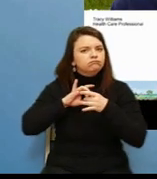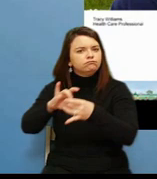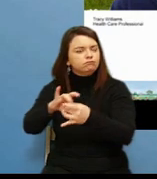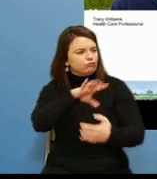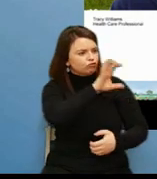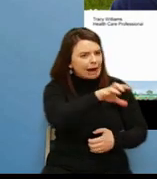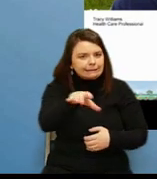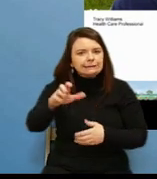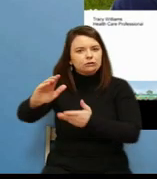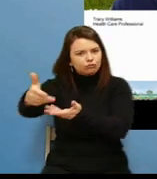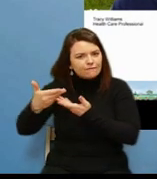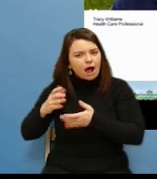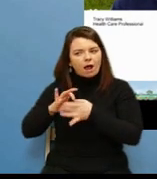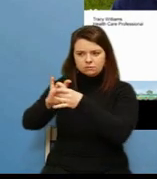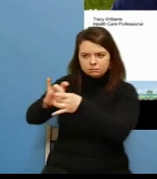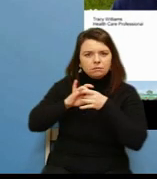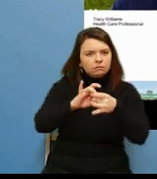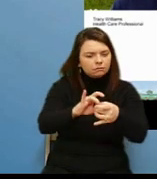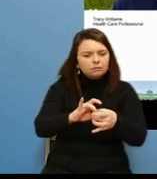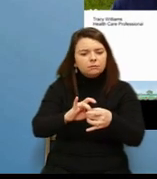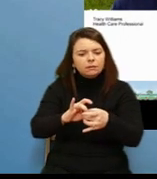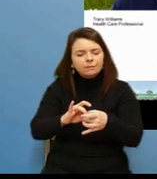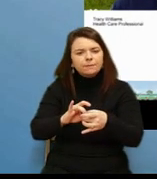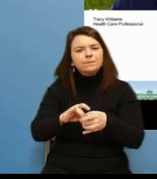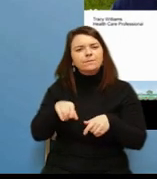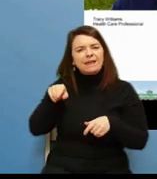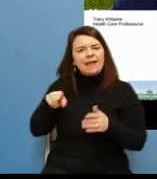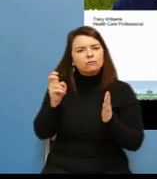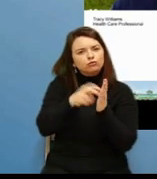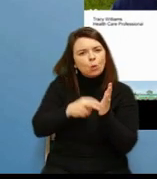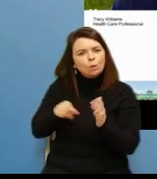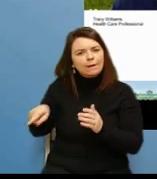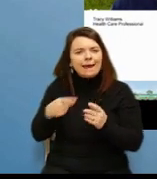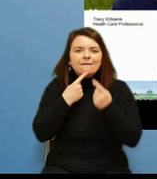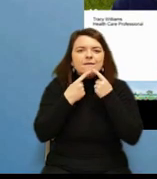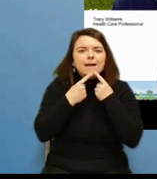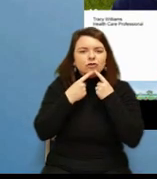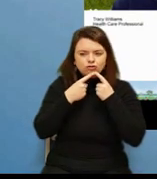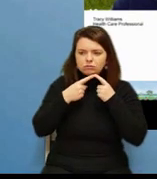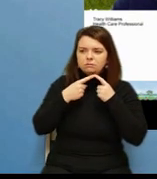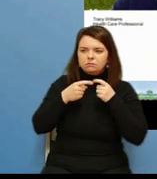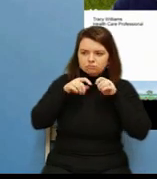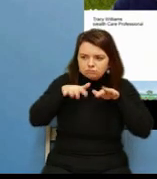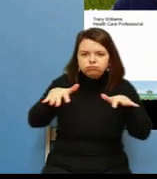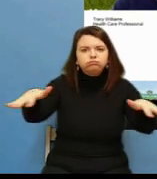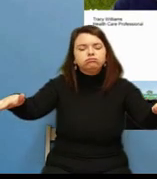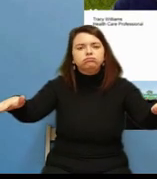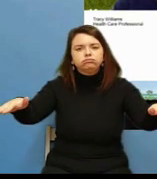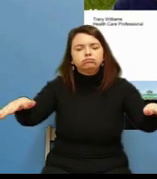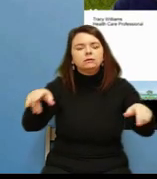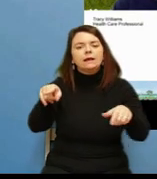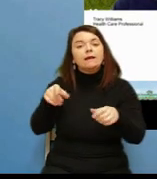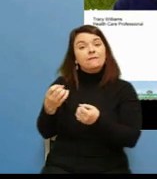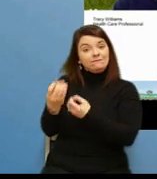are communicating with the practices and providers, and they've done a recording of their approach, and